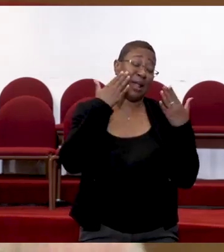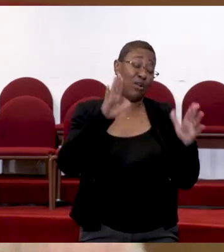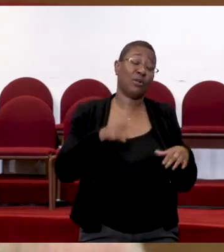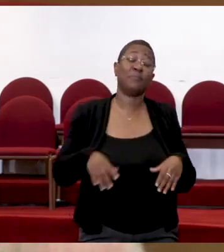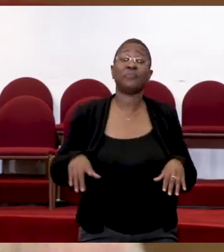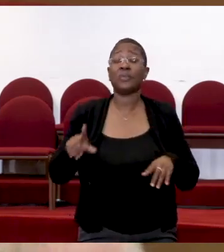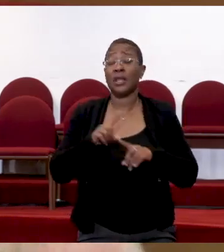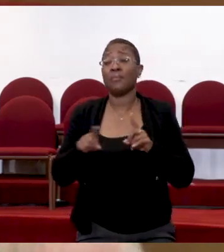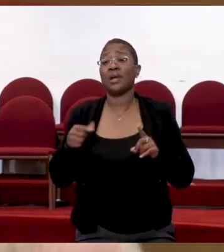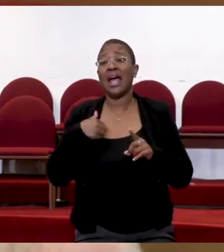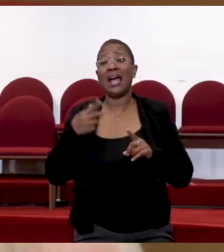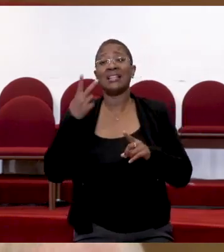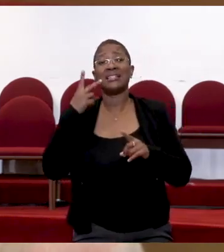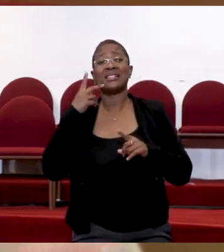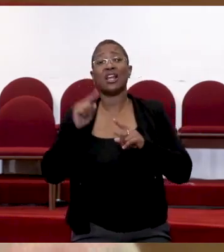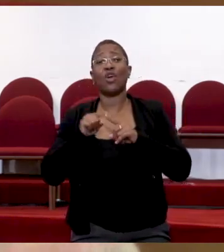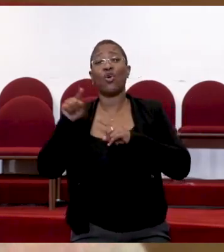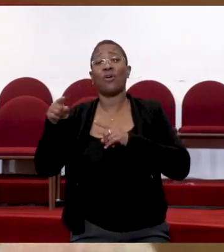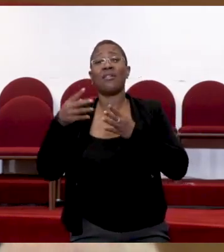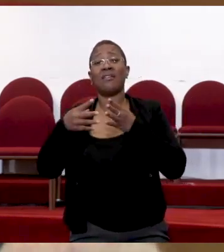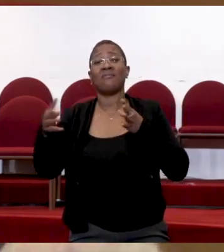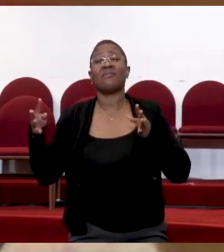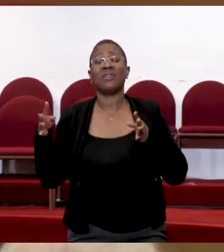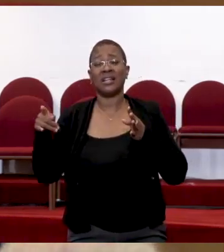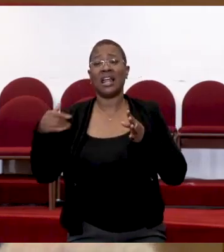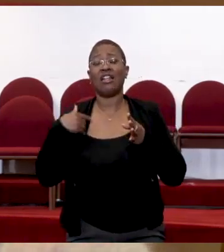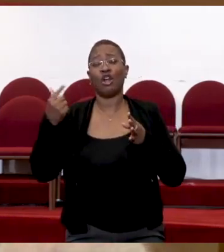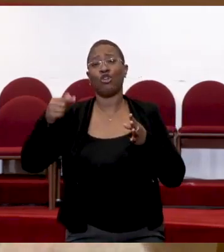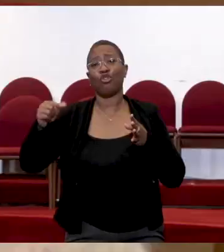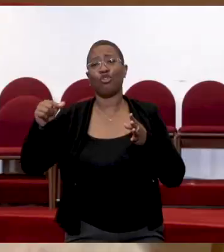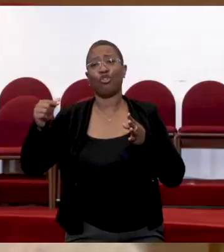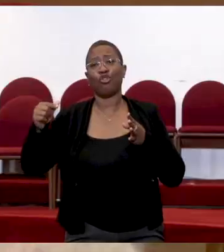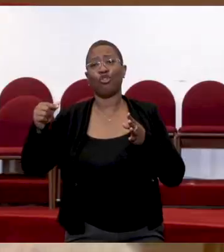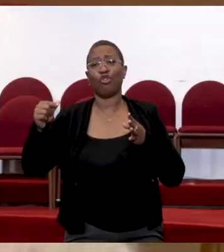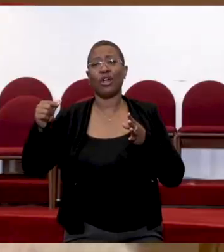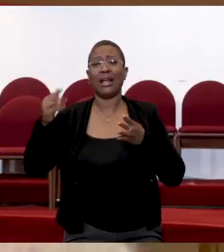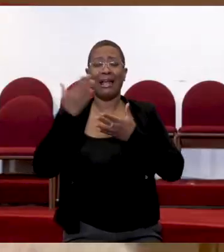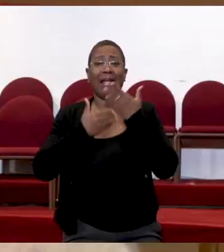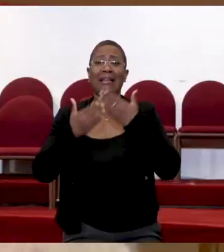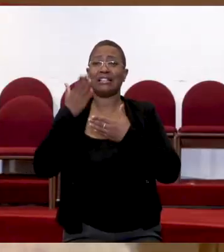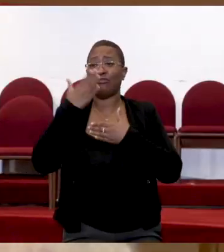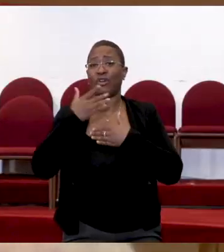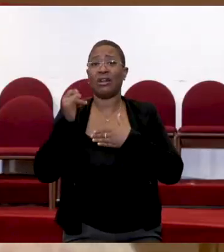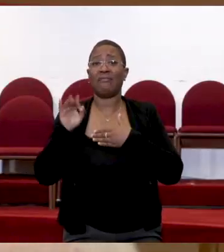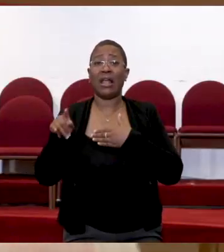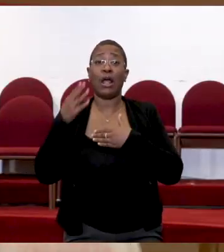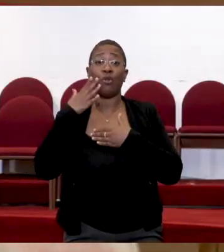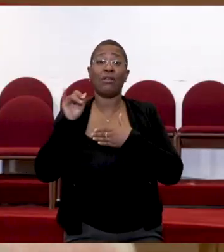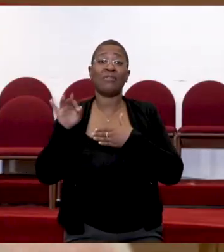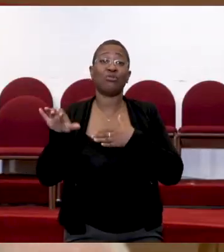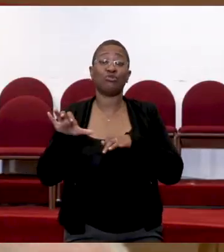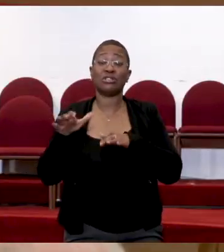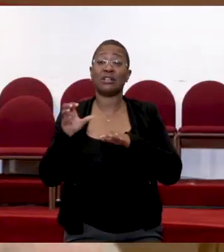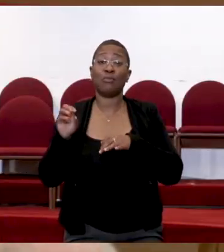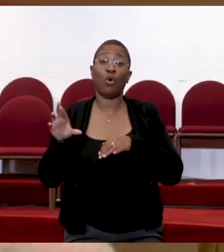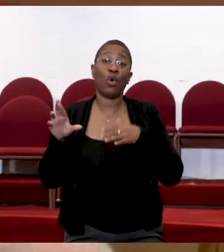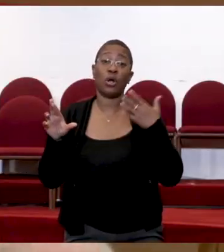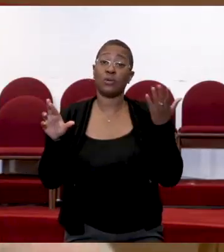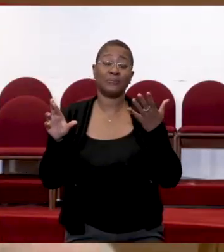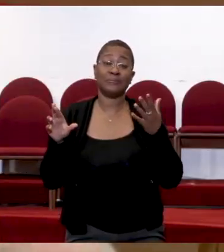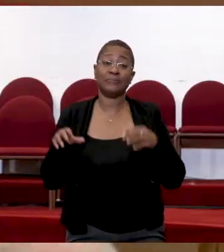as I came over, the fence in front of Buddy's had the green panels in front of it. I didn't know if they were doing something. That's just something new they put on the